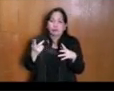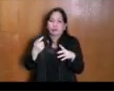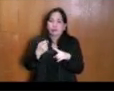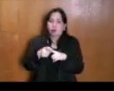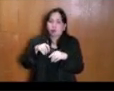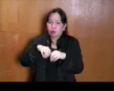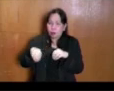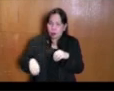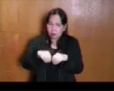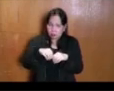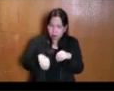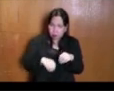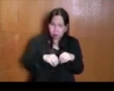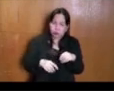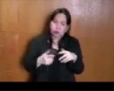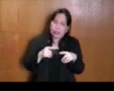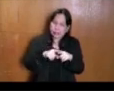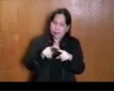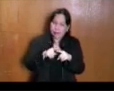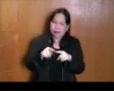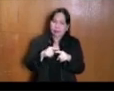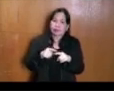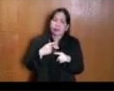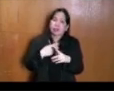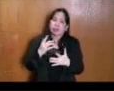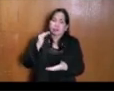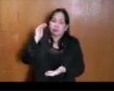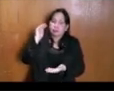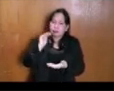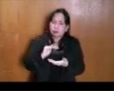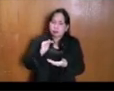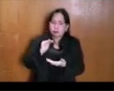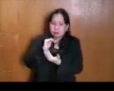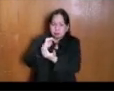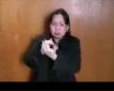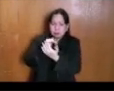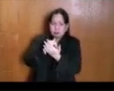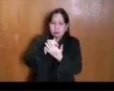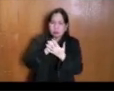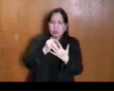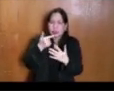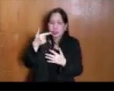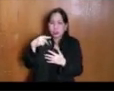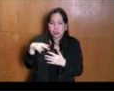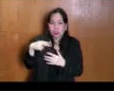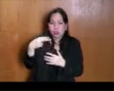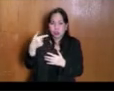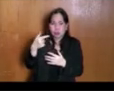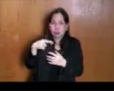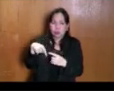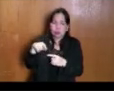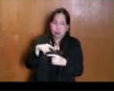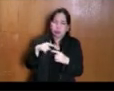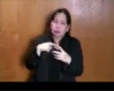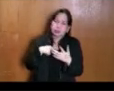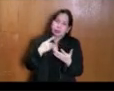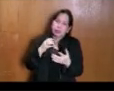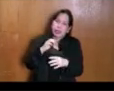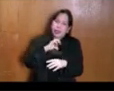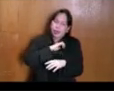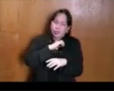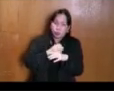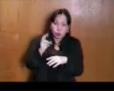agriculture, forestry, and other land use. So reducing or preventing greenhouse gas emissions could include, for example, reducing energy